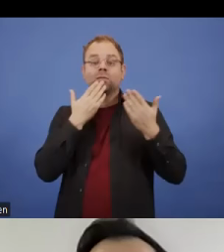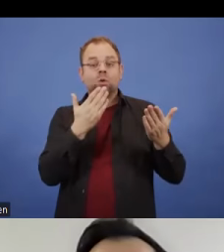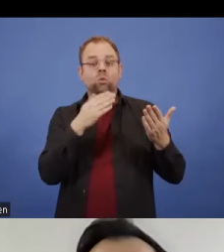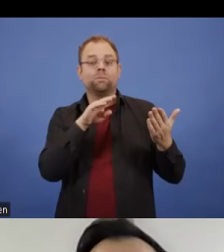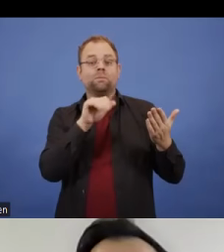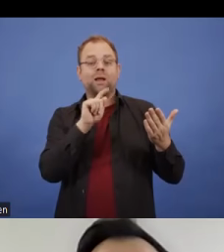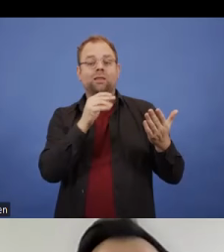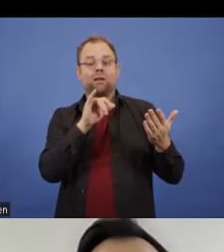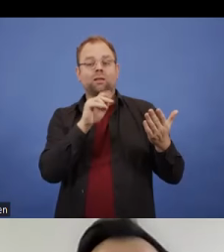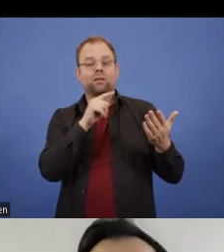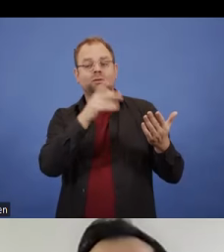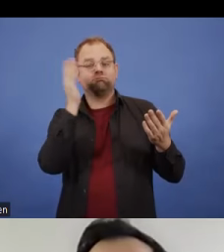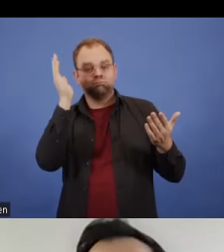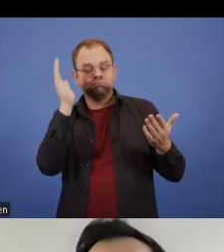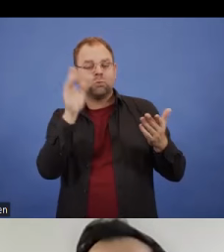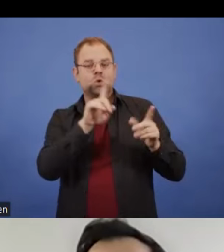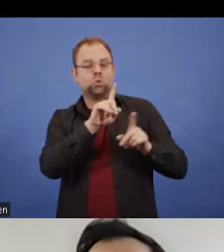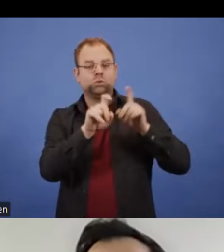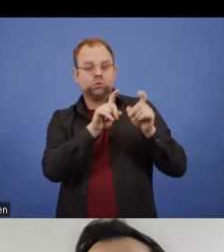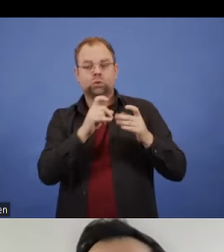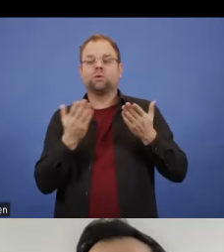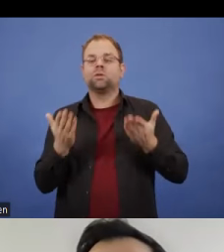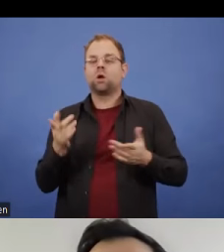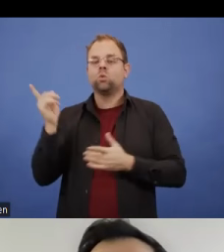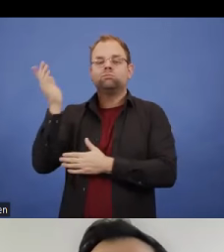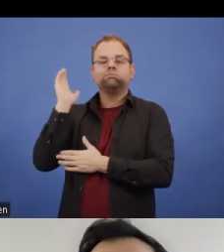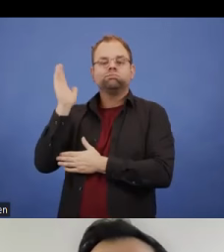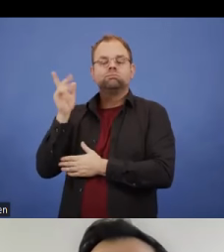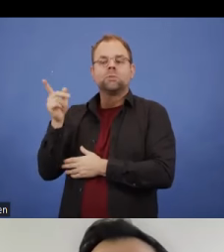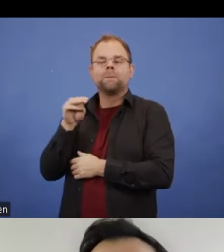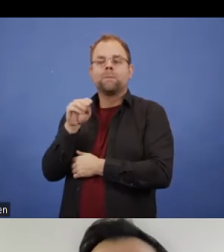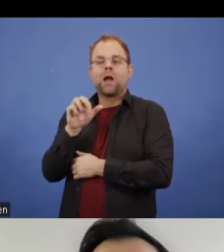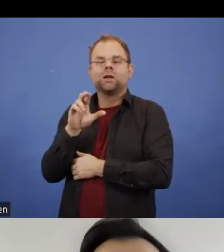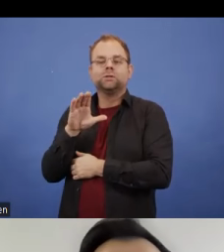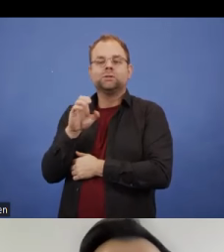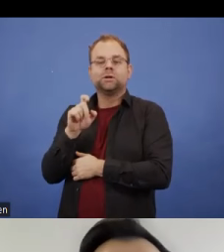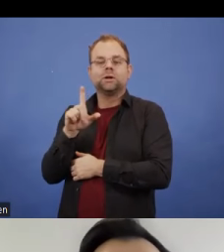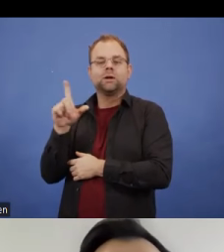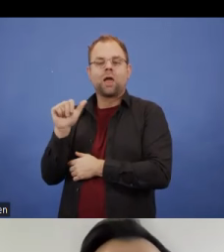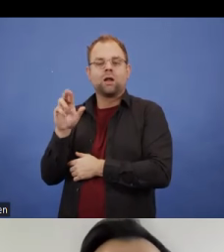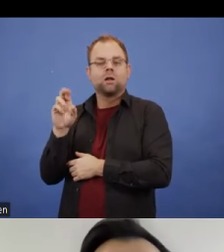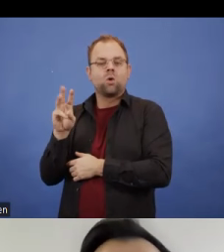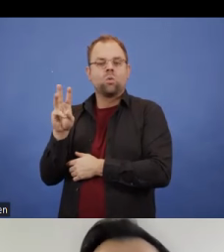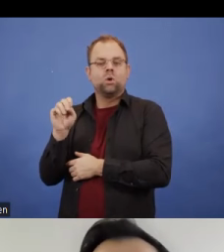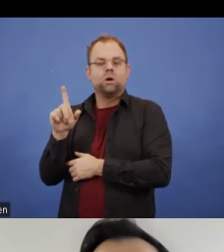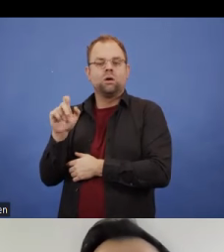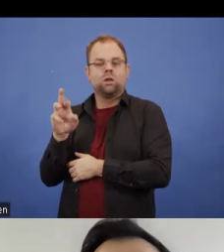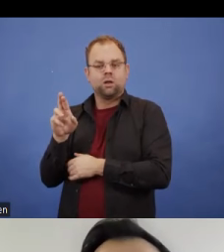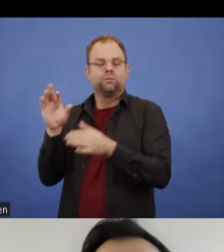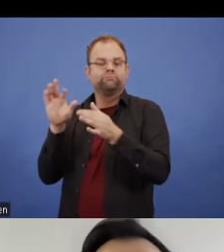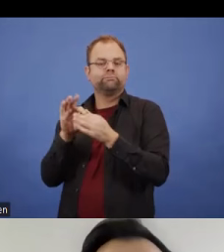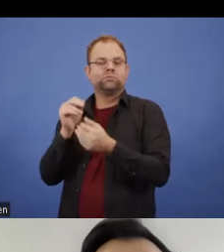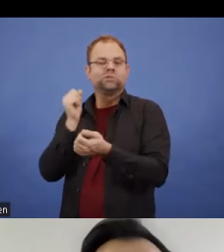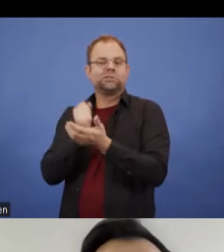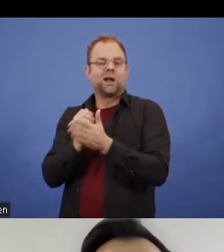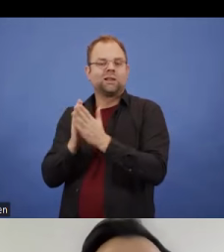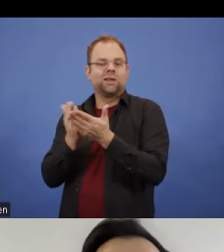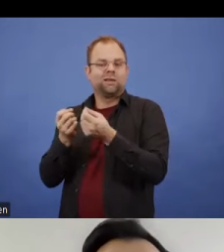and just checking that is visible. I will launch the presentation. Is it okay, Marcela?